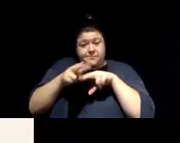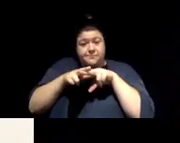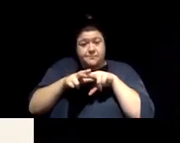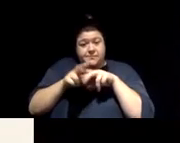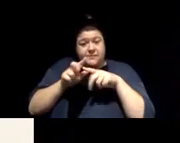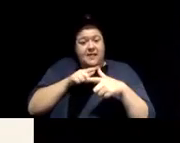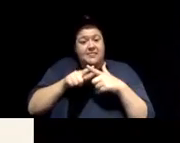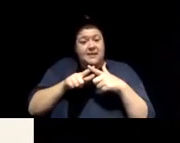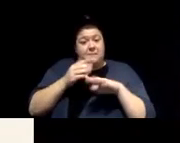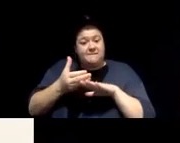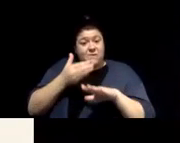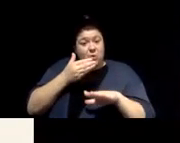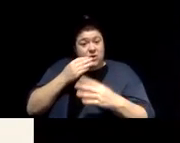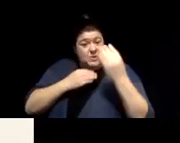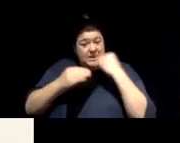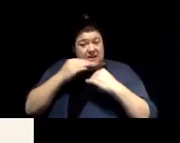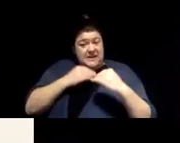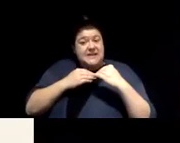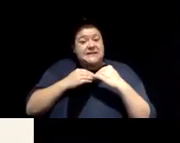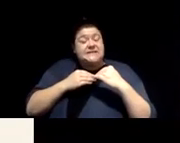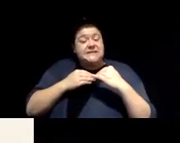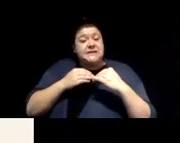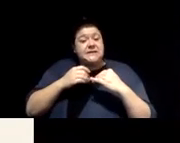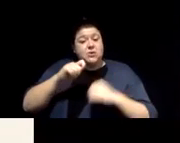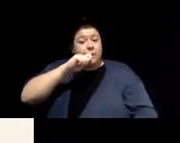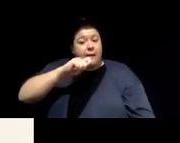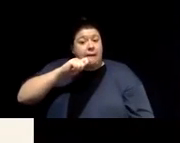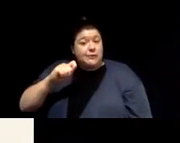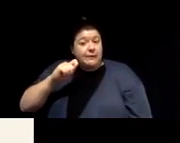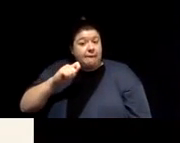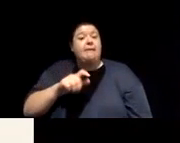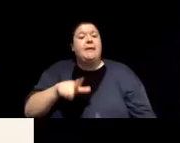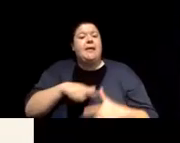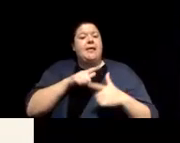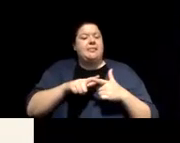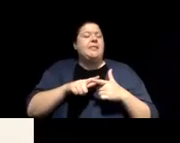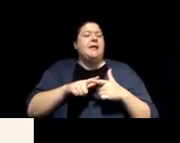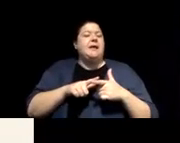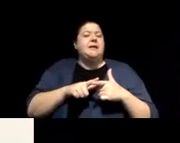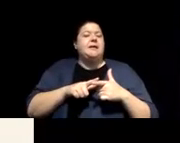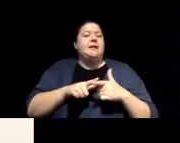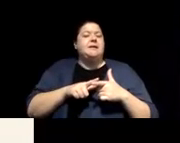eat, because otherwise you're re-ingesting those toxins into your body,